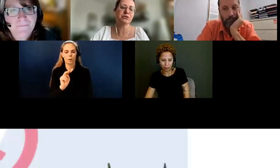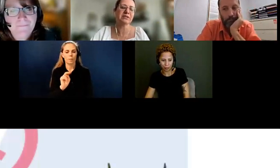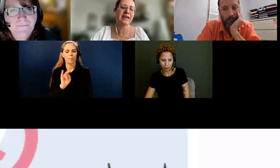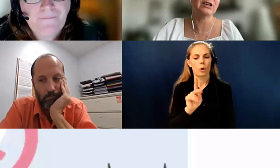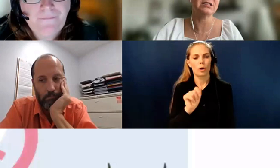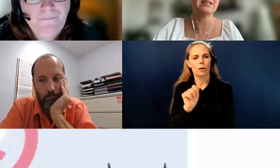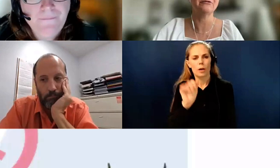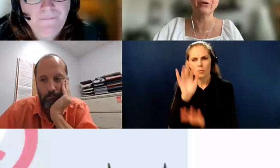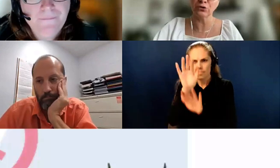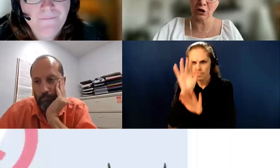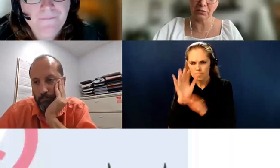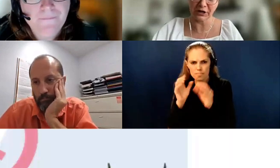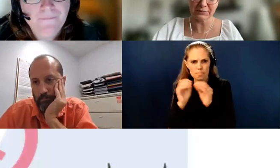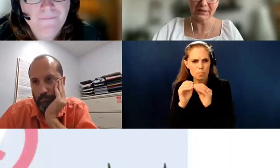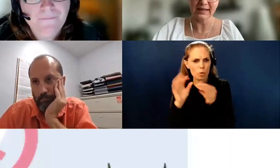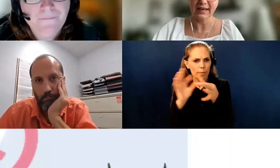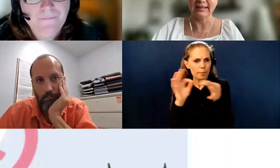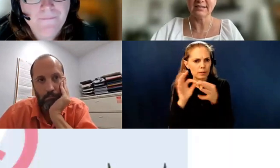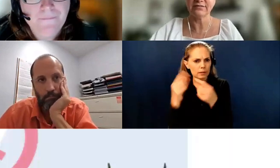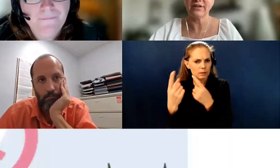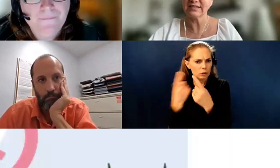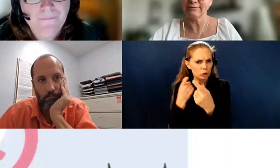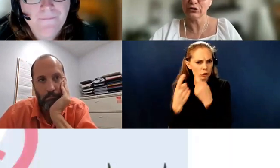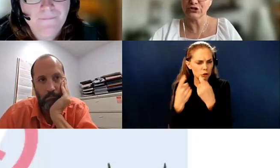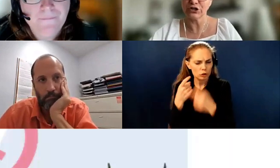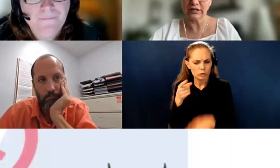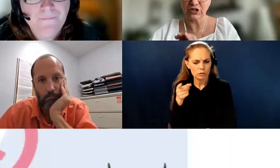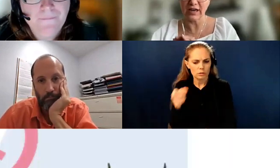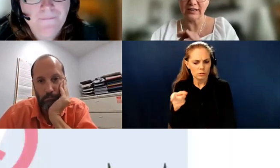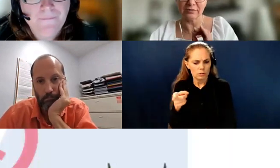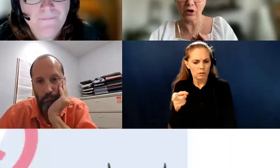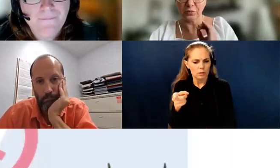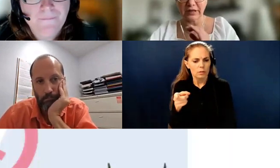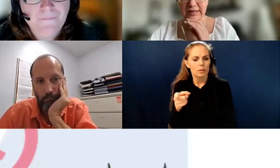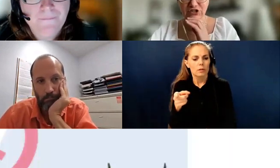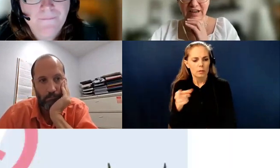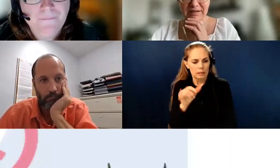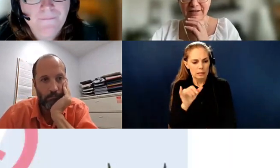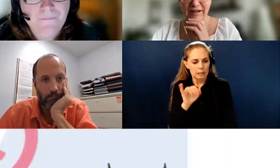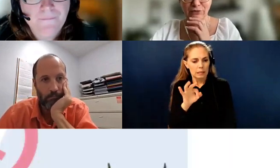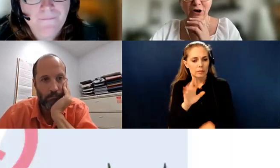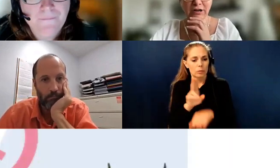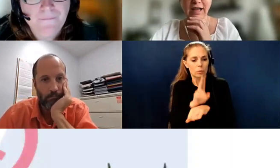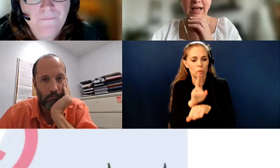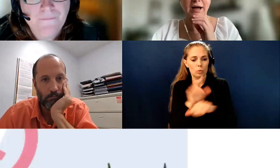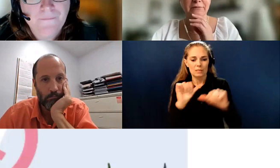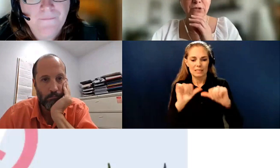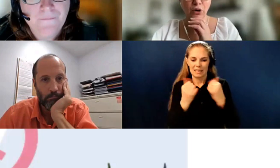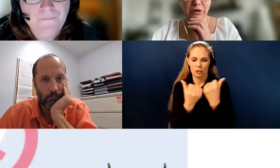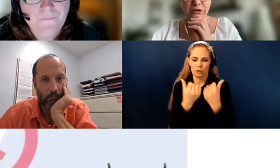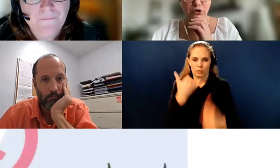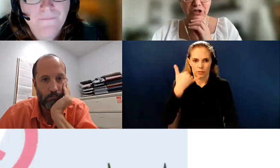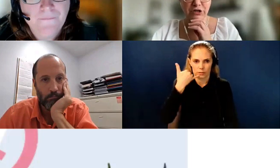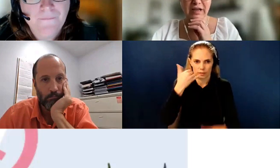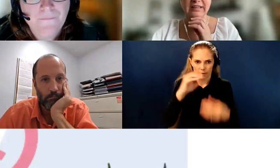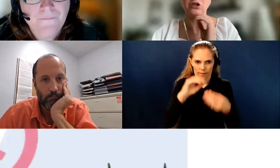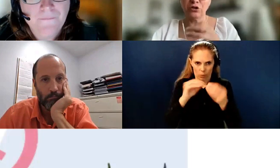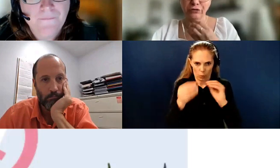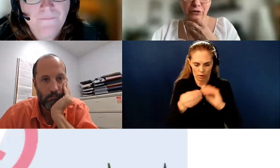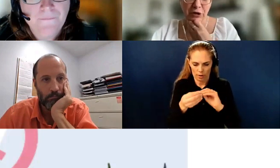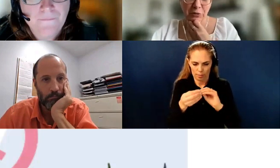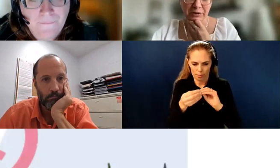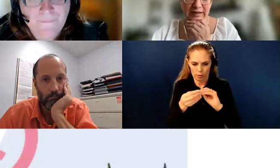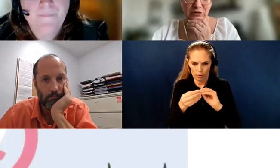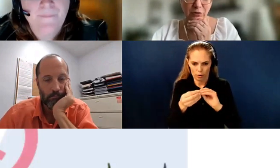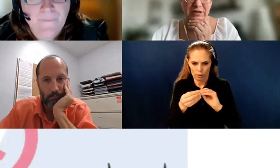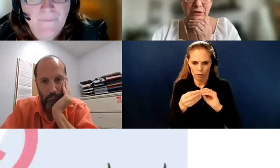use current agency phone number? And as far as I'm concerned, and Jane and Paul, please chime in if I'm wrong, no, it usually you get a new